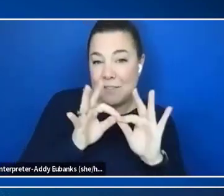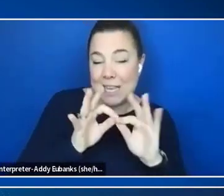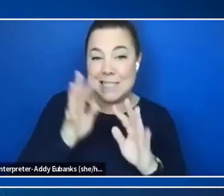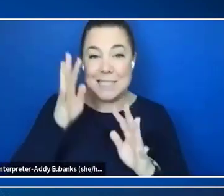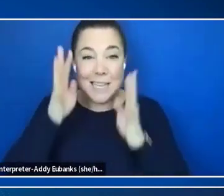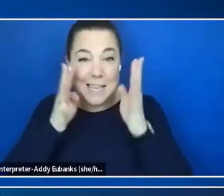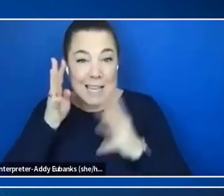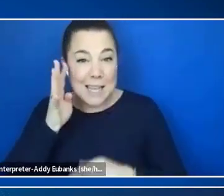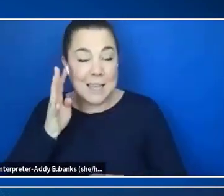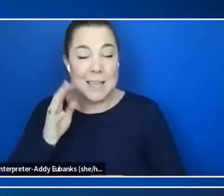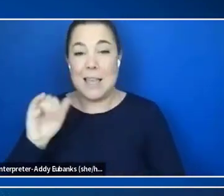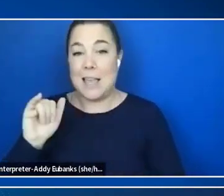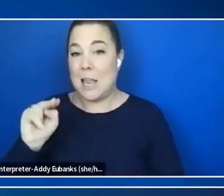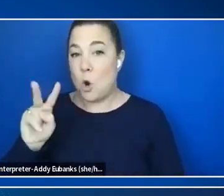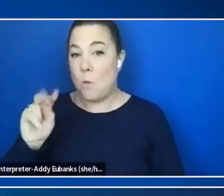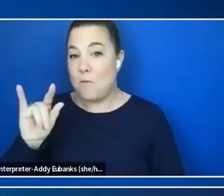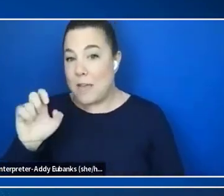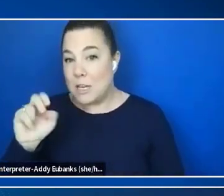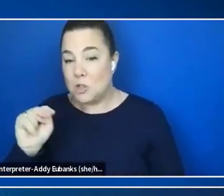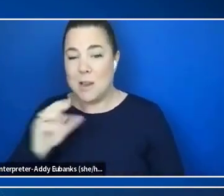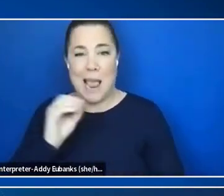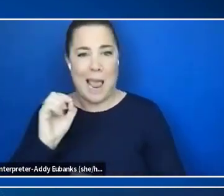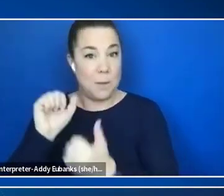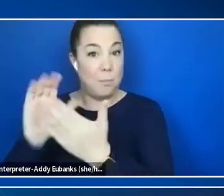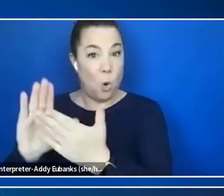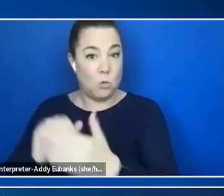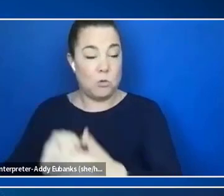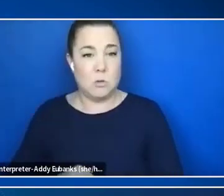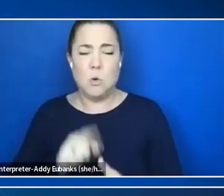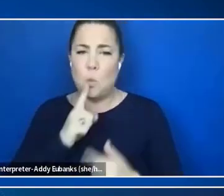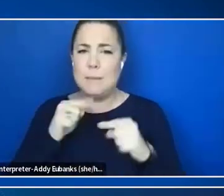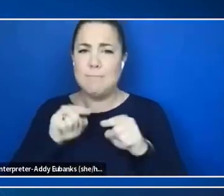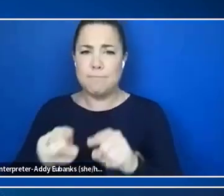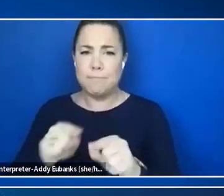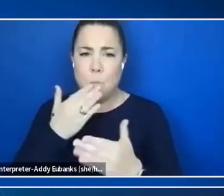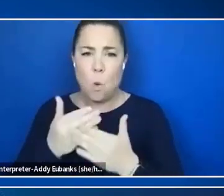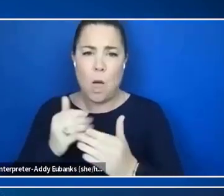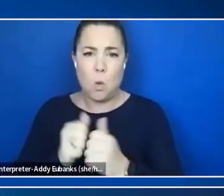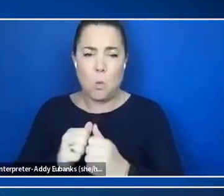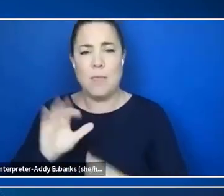actually, this aligns quite nicely with how factor 1 and factor 2 are organized.